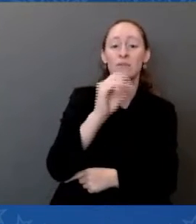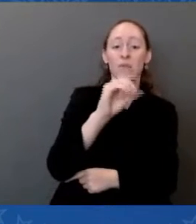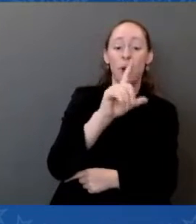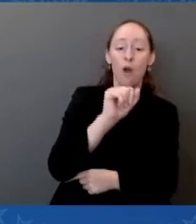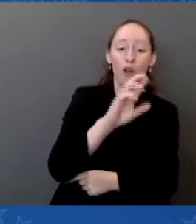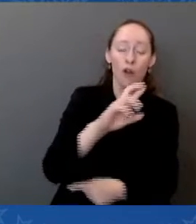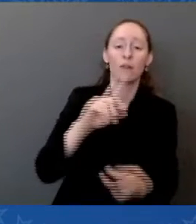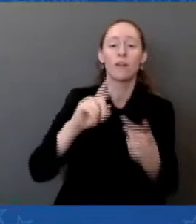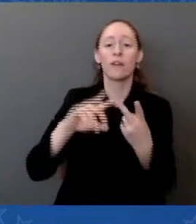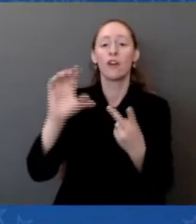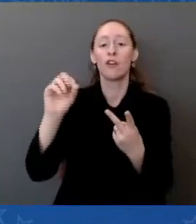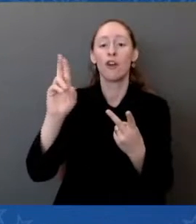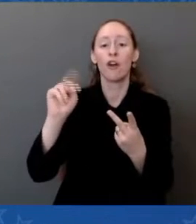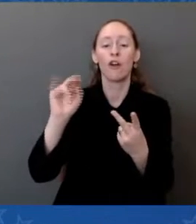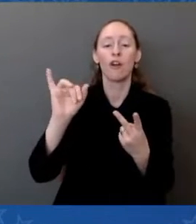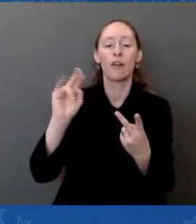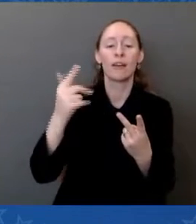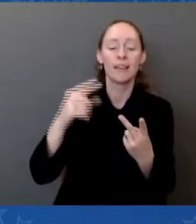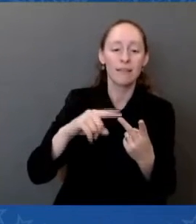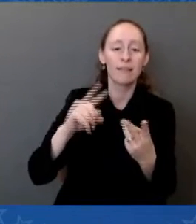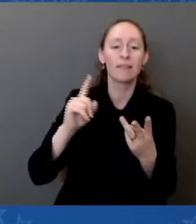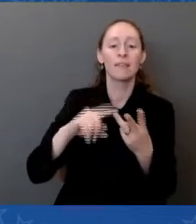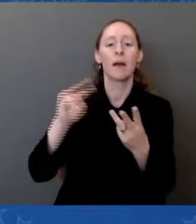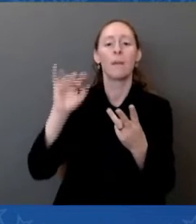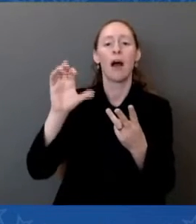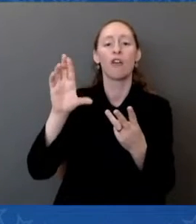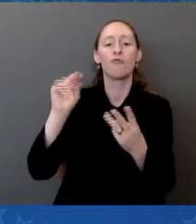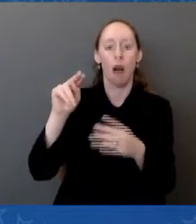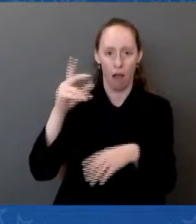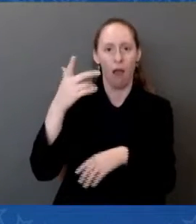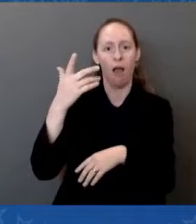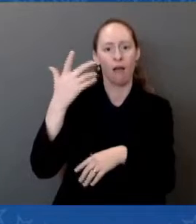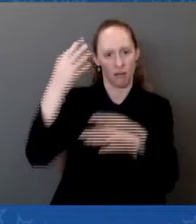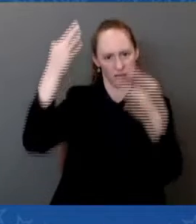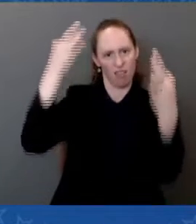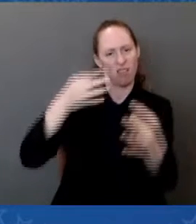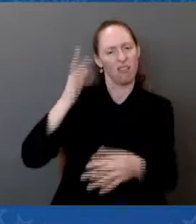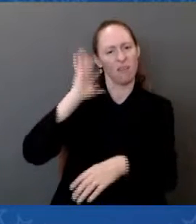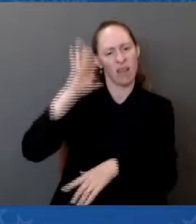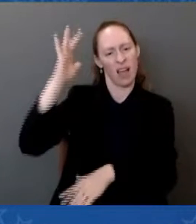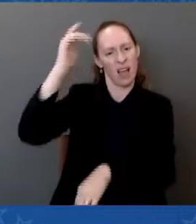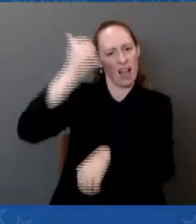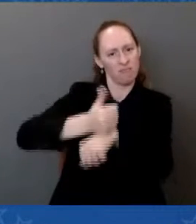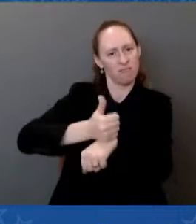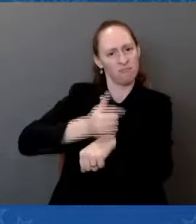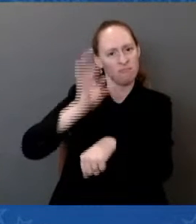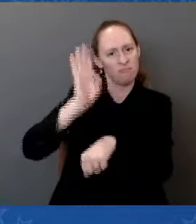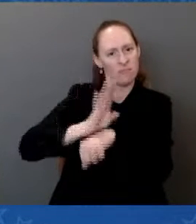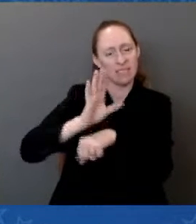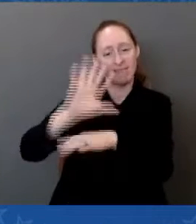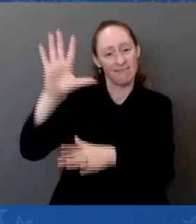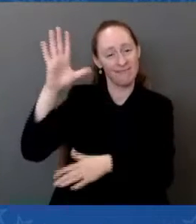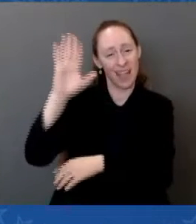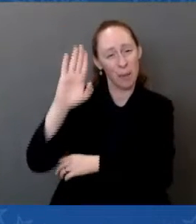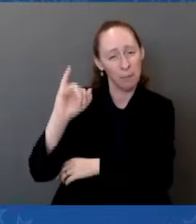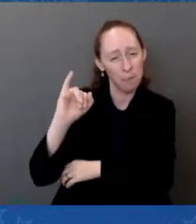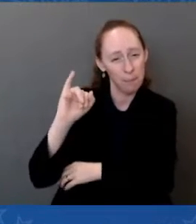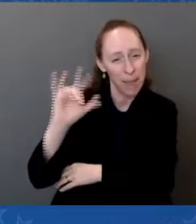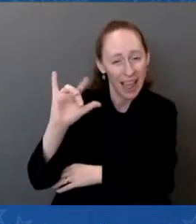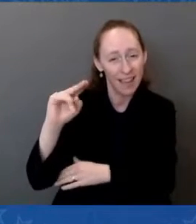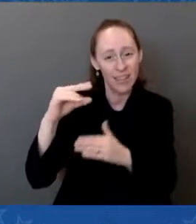billions of dollars. Tens of billions. That's not a misstatement. Tens of billions of dollars expanding manufacturing in America. We've seen